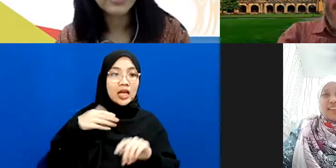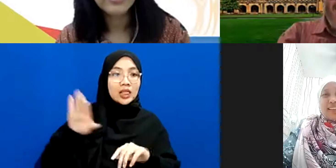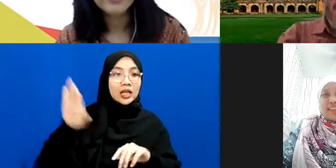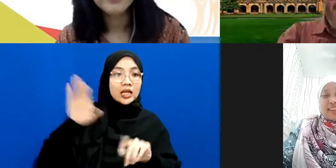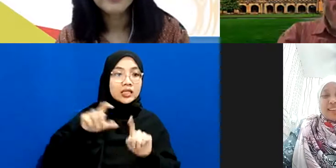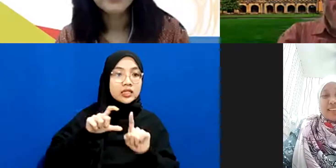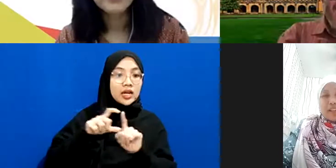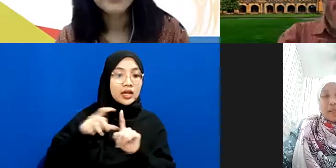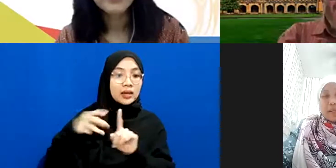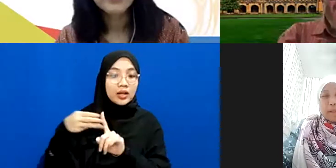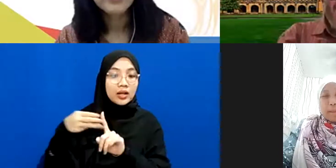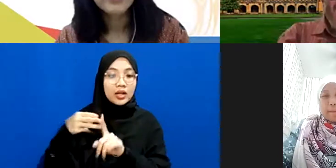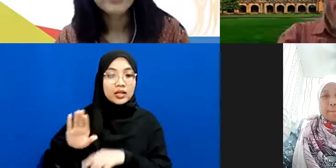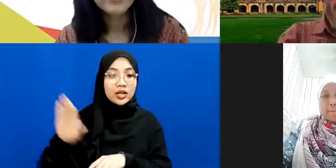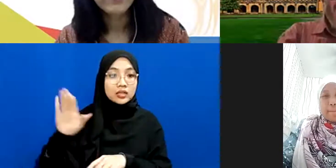first.